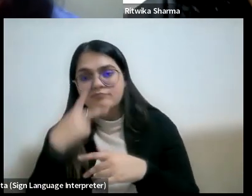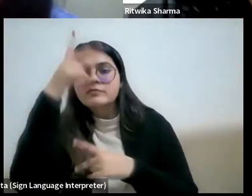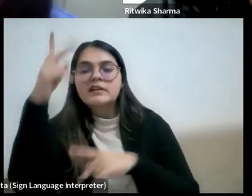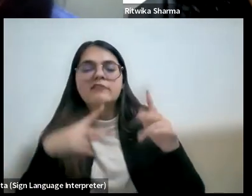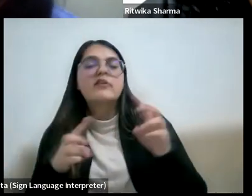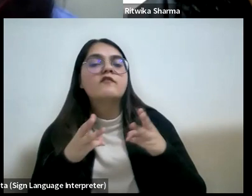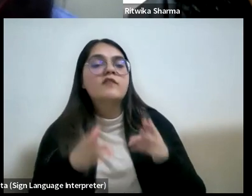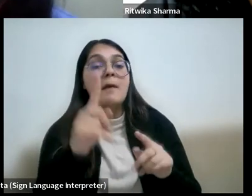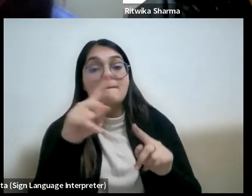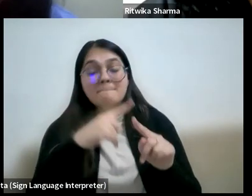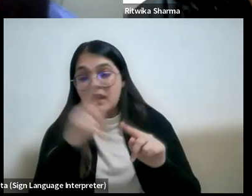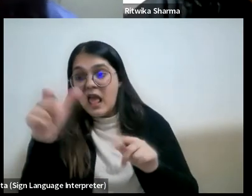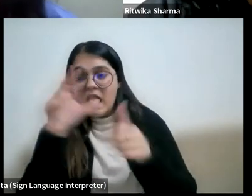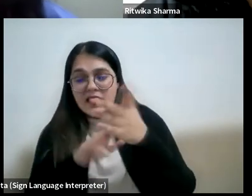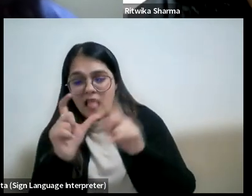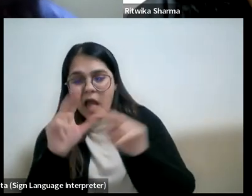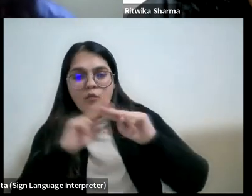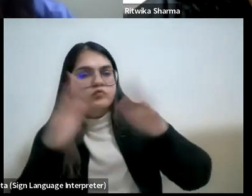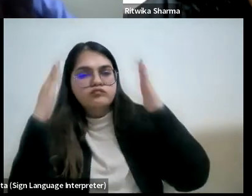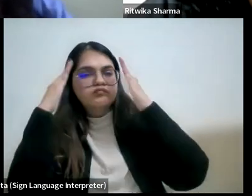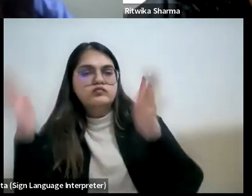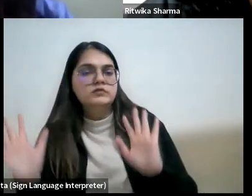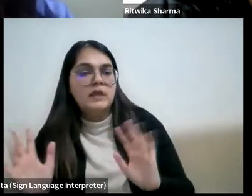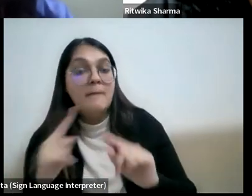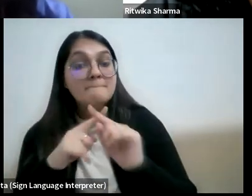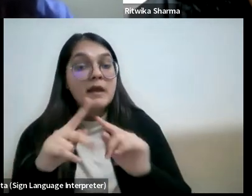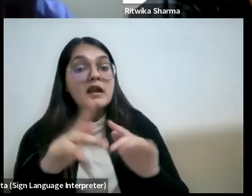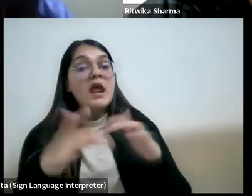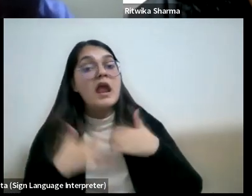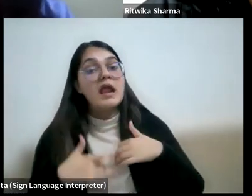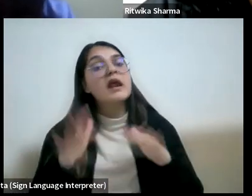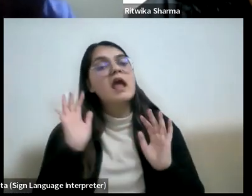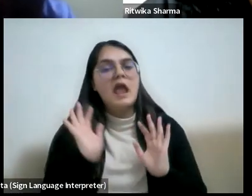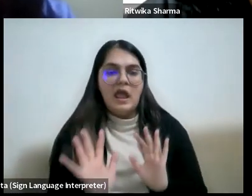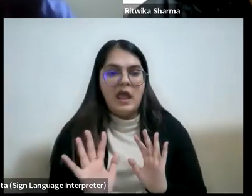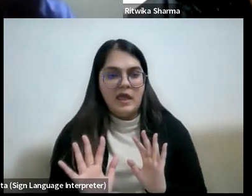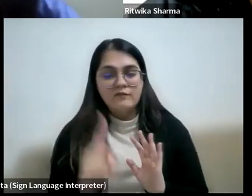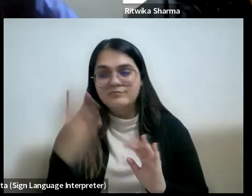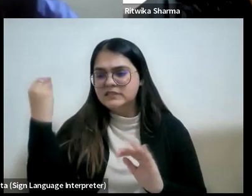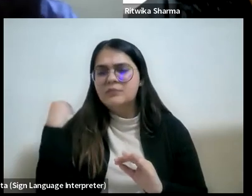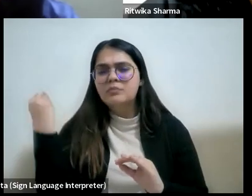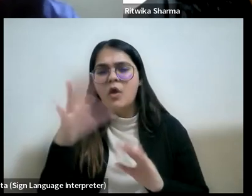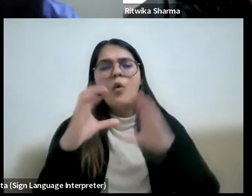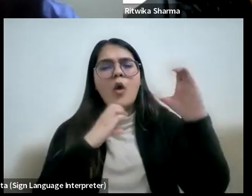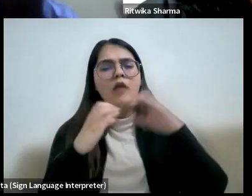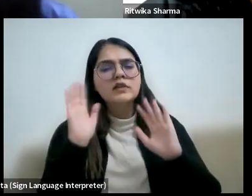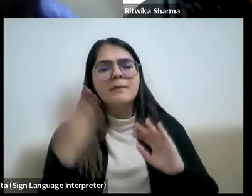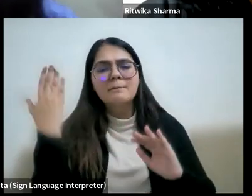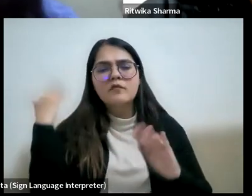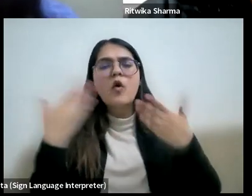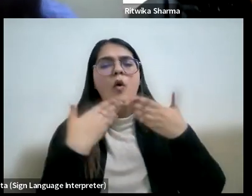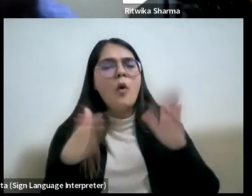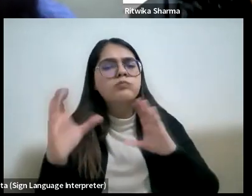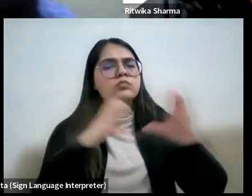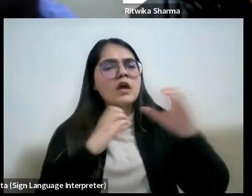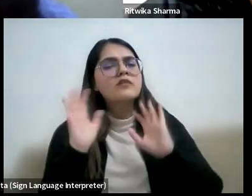but not land at all. It was very interesting to find it out in one of those conversations when we had the open-ended,